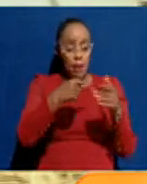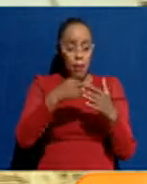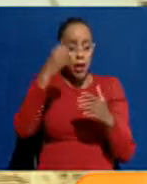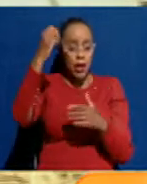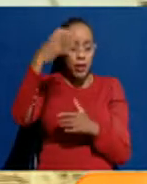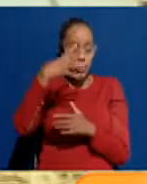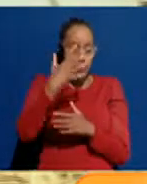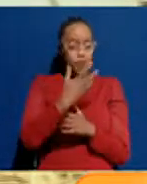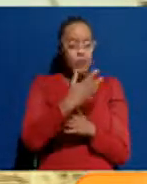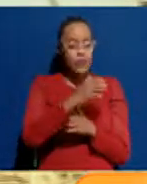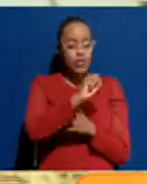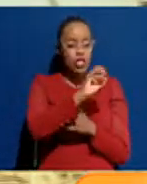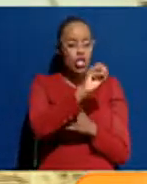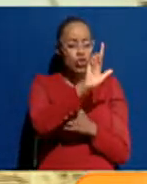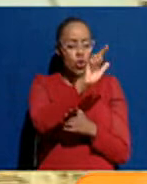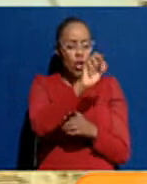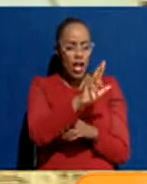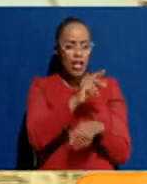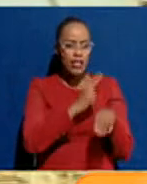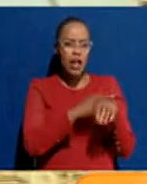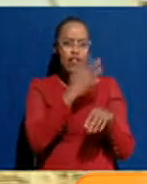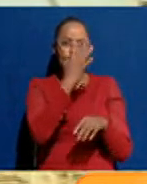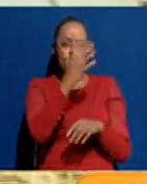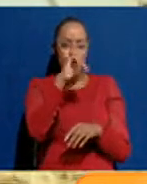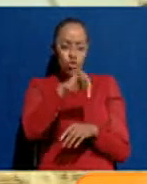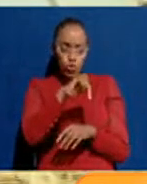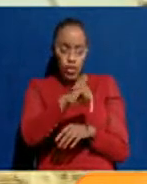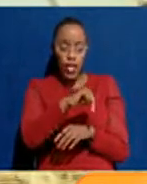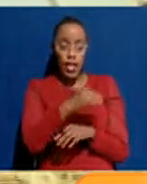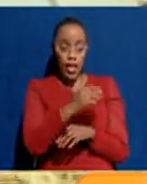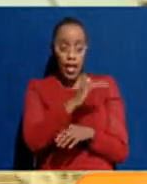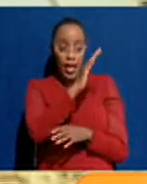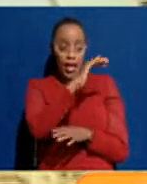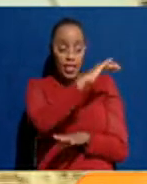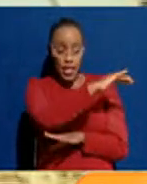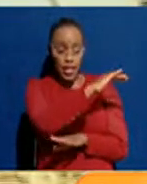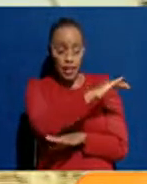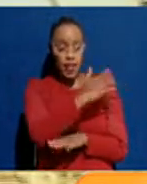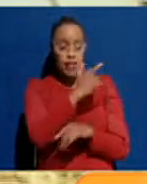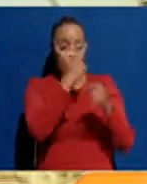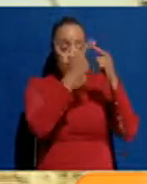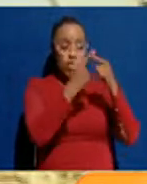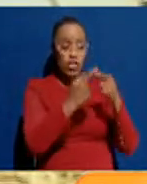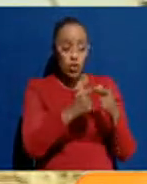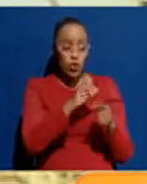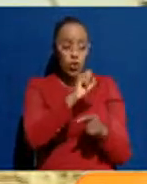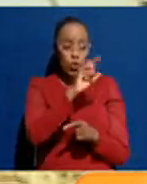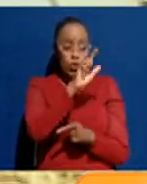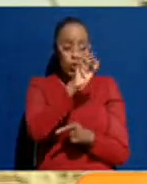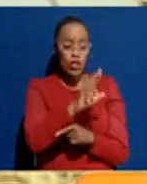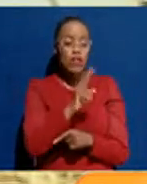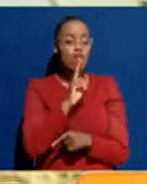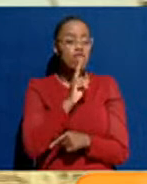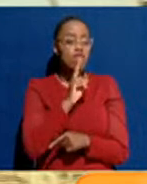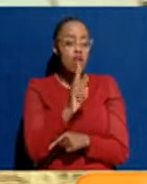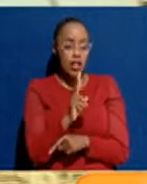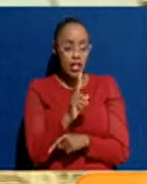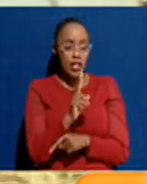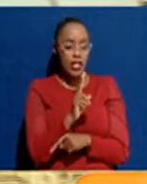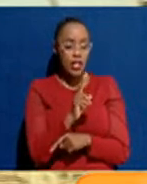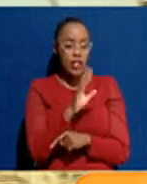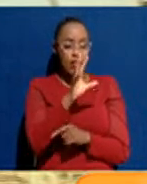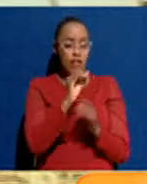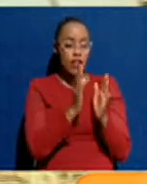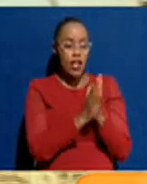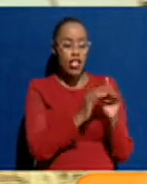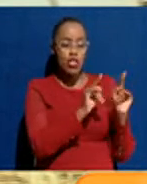wind and solar. I'm talking about 4 o'clock today. Yes. The total for solar is meant to be 210 megawatts, and the